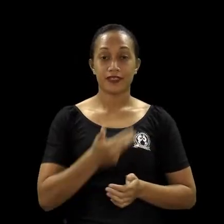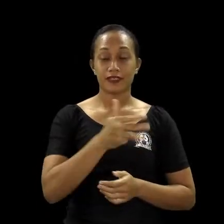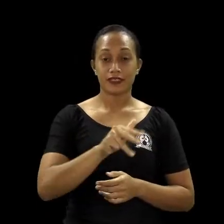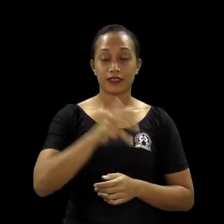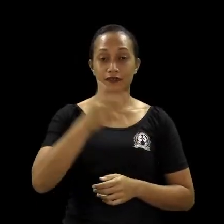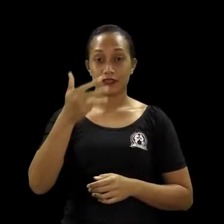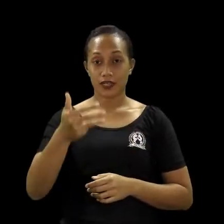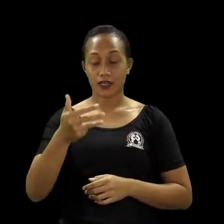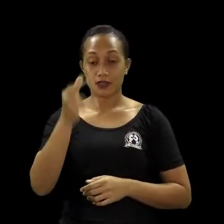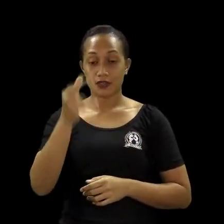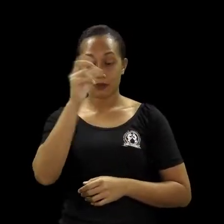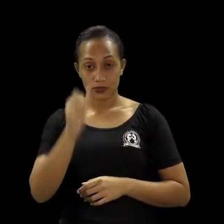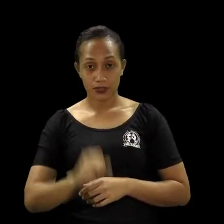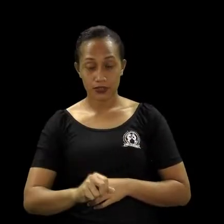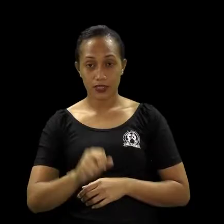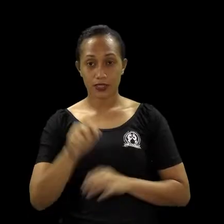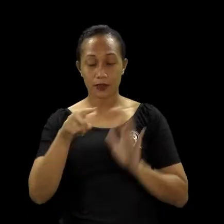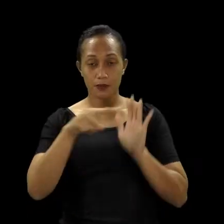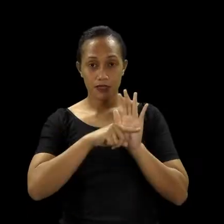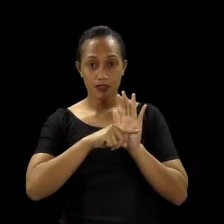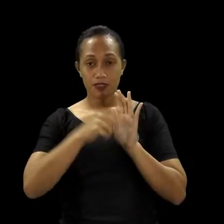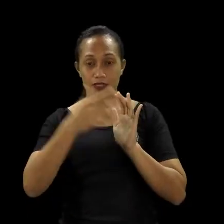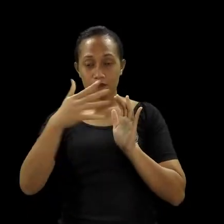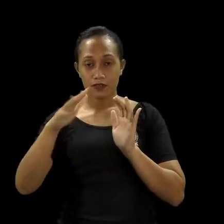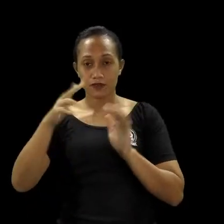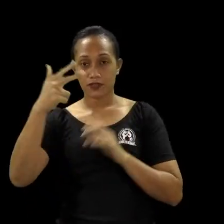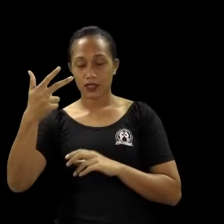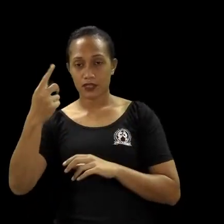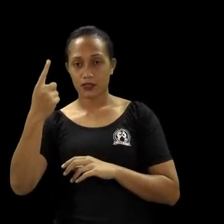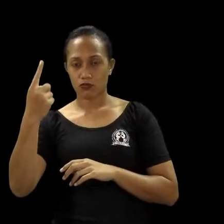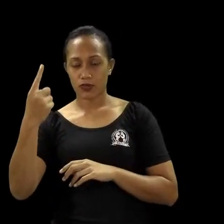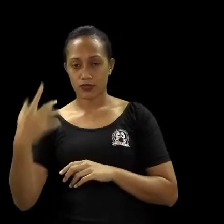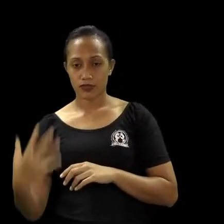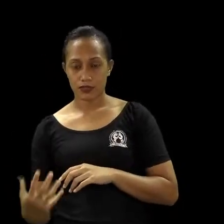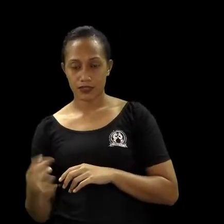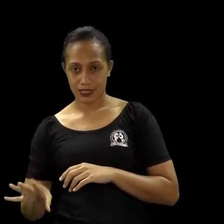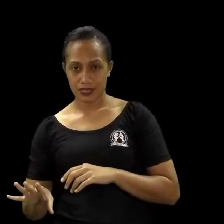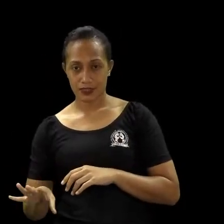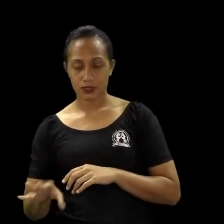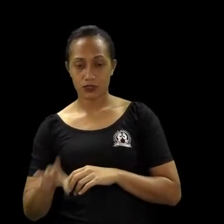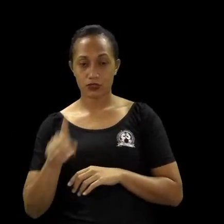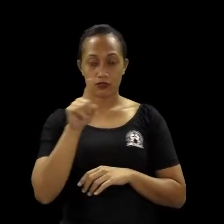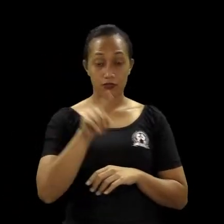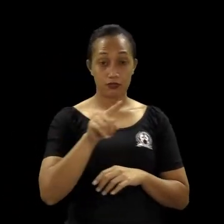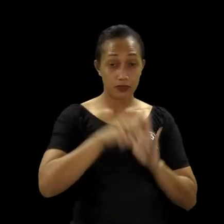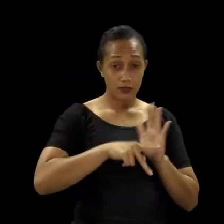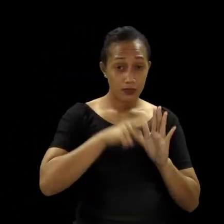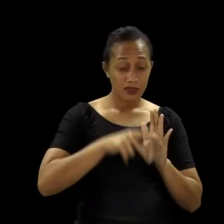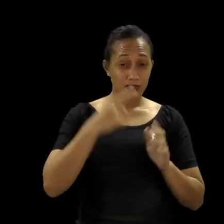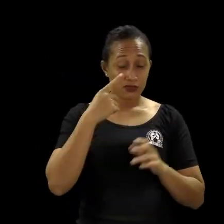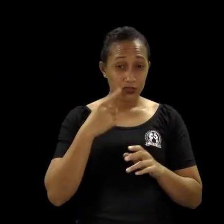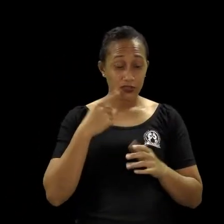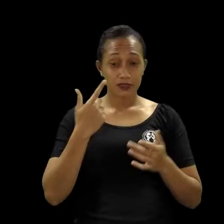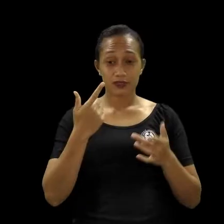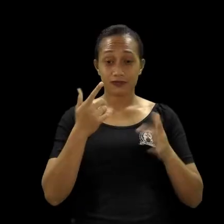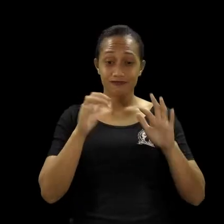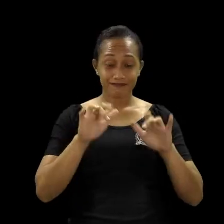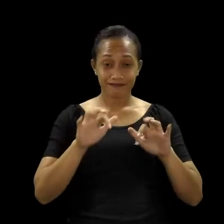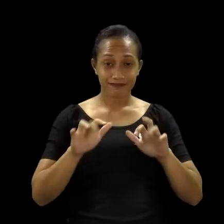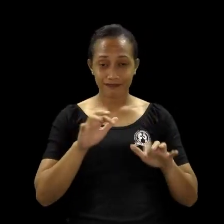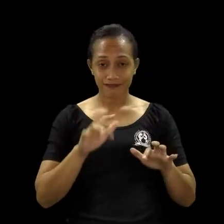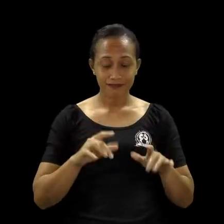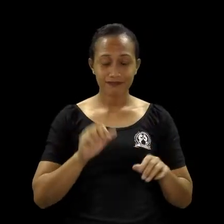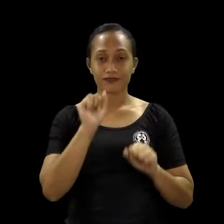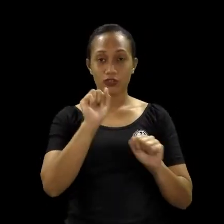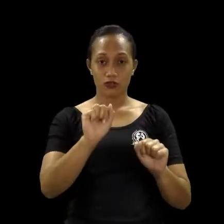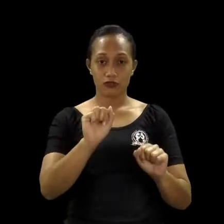79% minus 79.1 minus 58 and 1/10. And I encourage you to pause this video and try to compute this expression